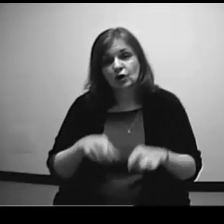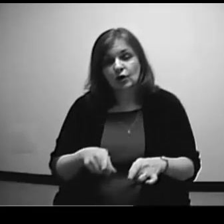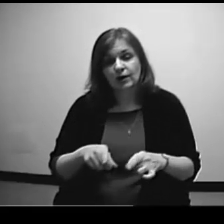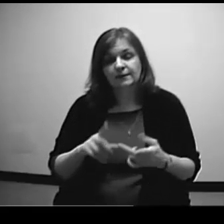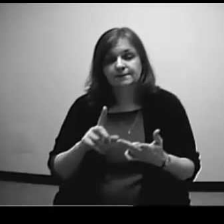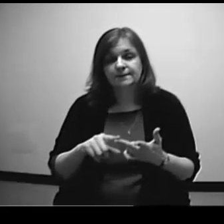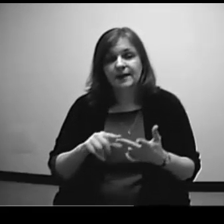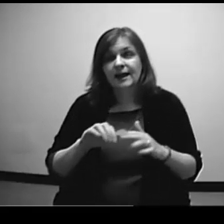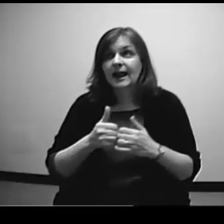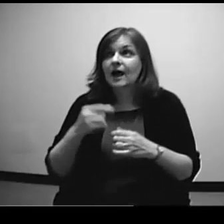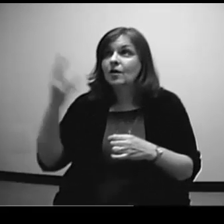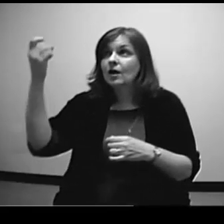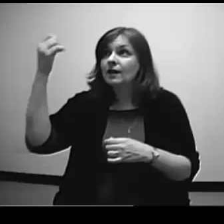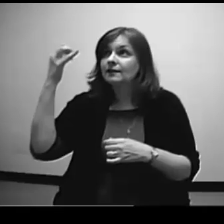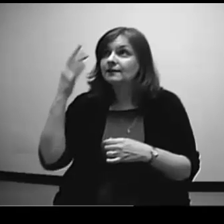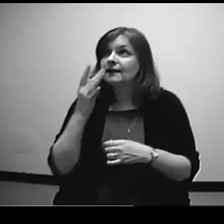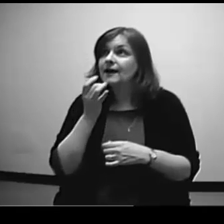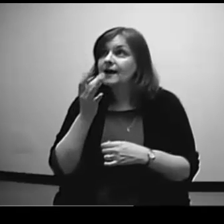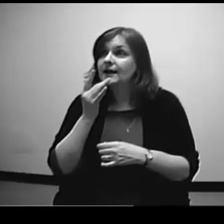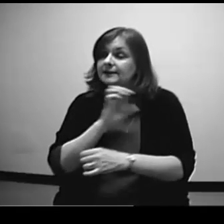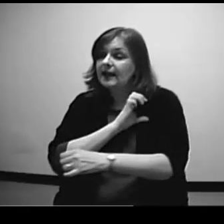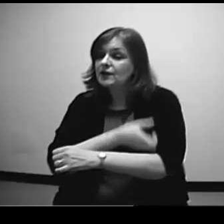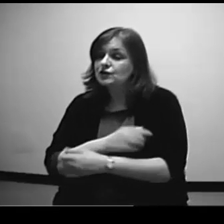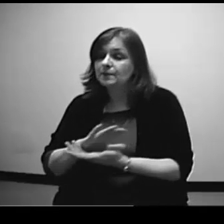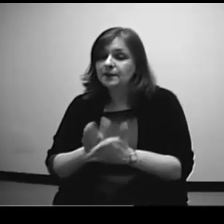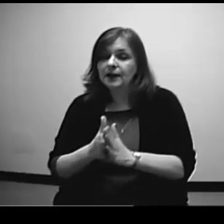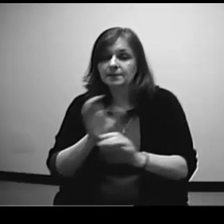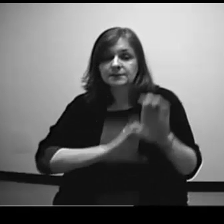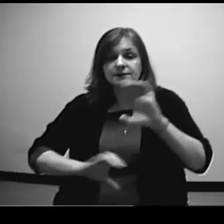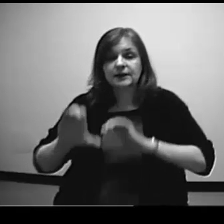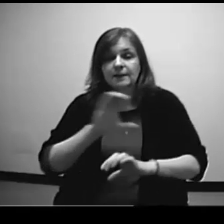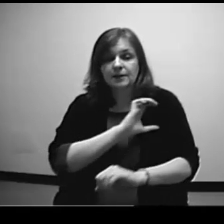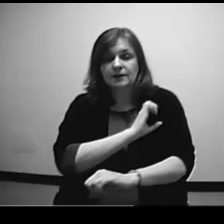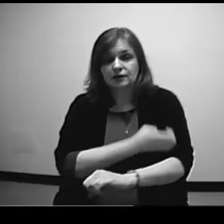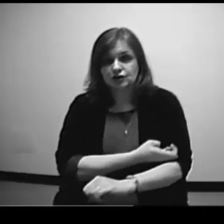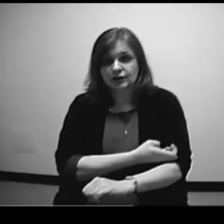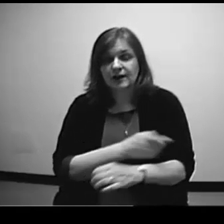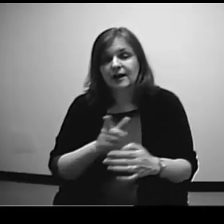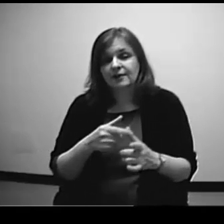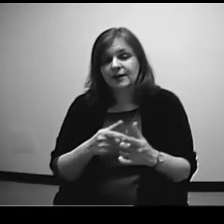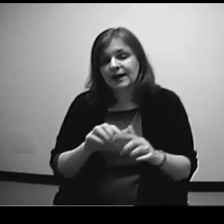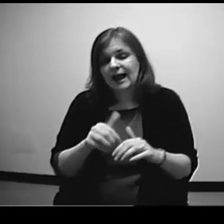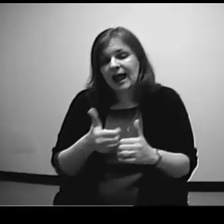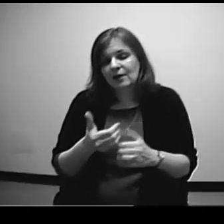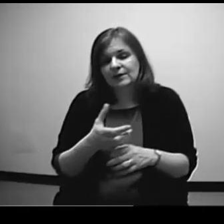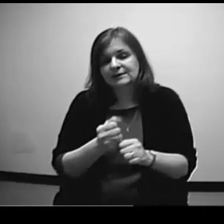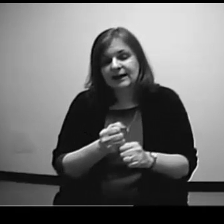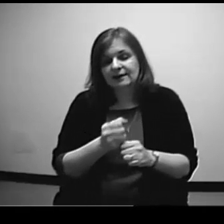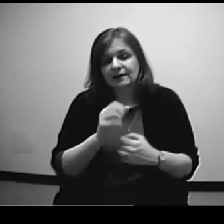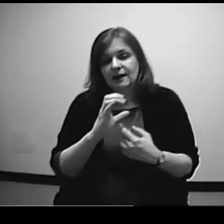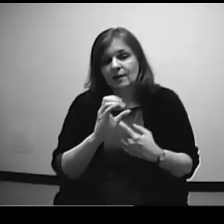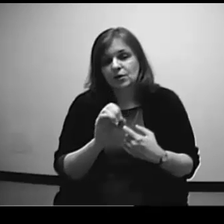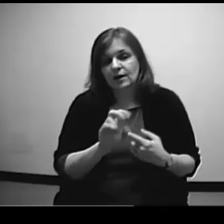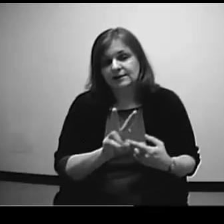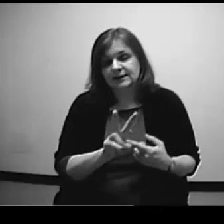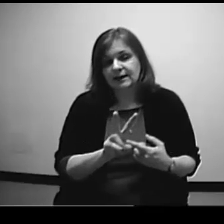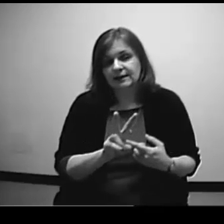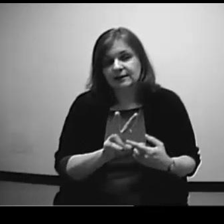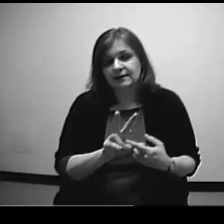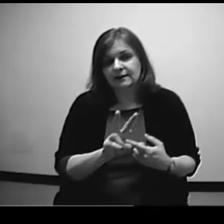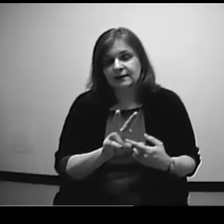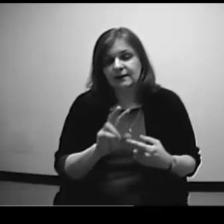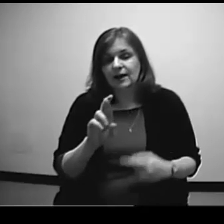actually occur and the conversion of solar energy into chemical energy, and then we're going to think about how we actually take that